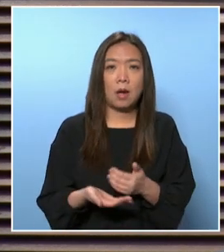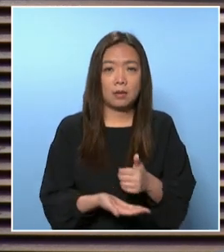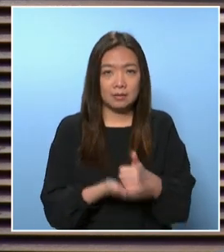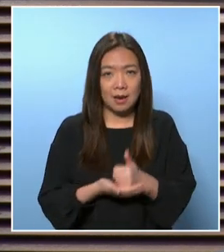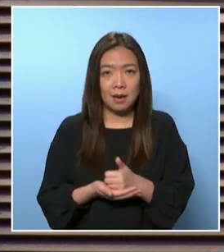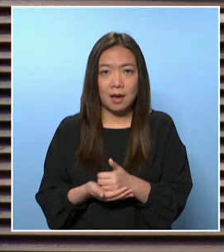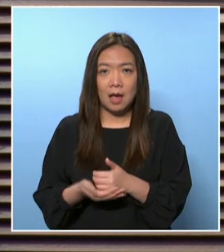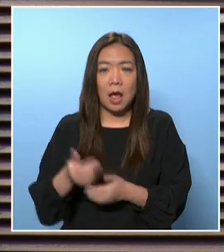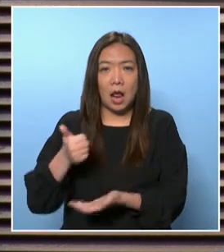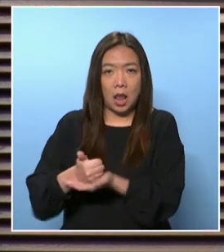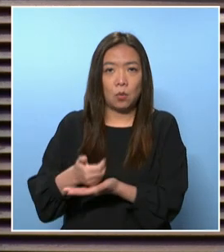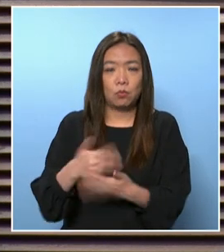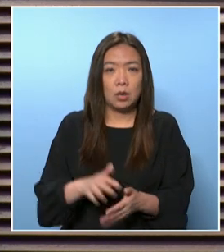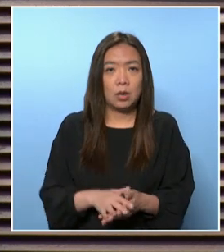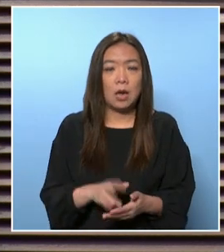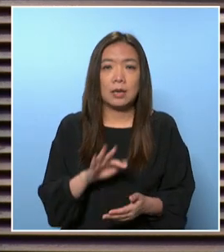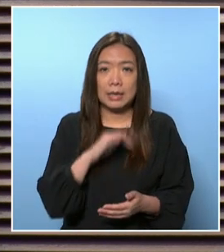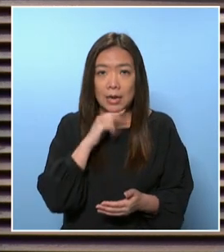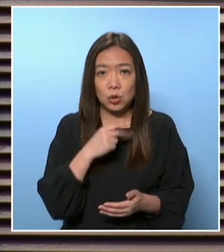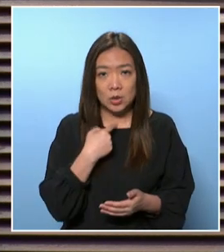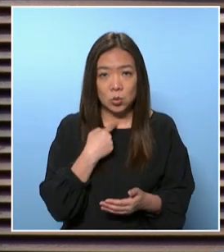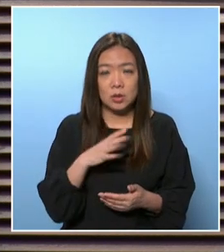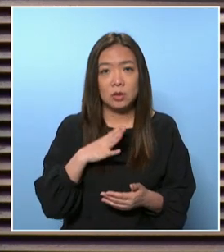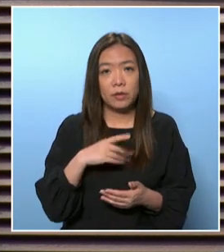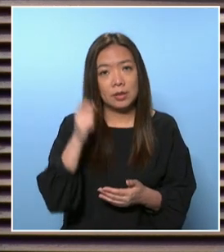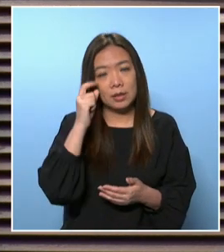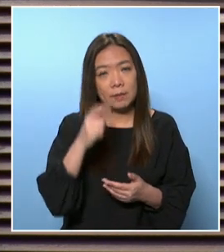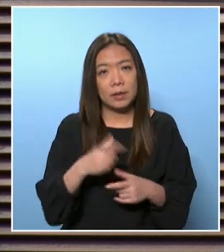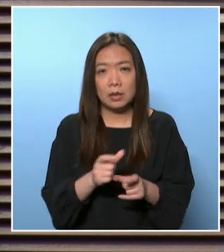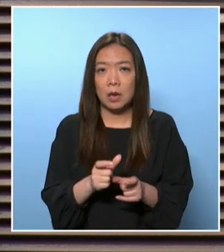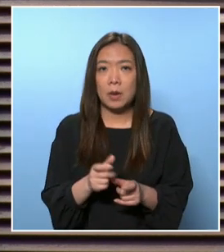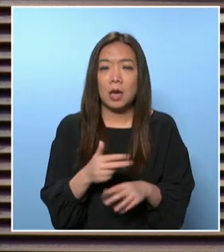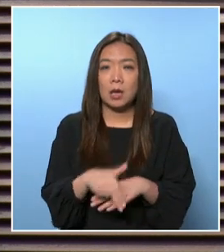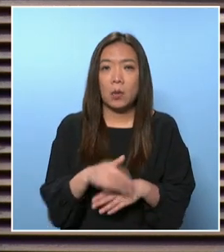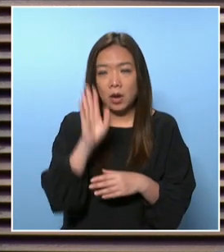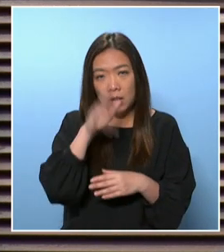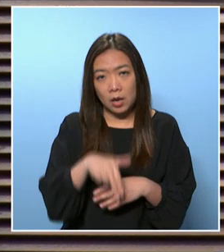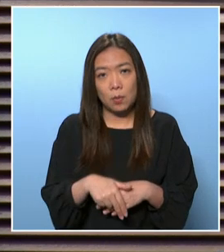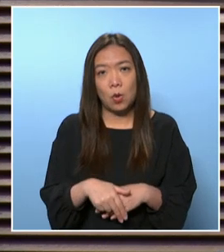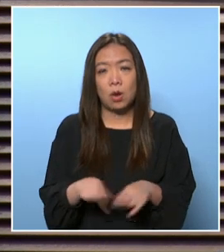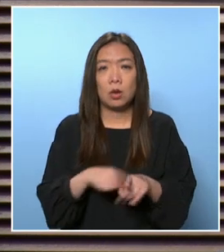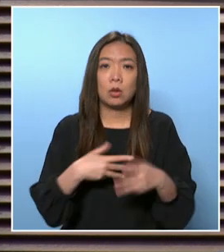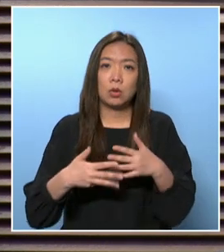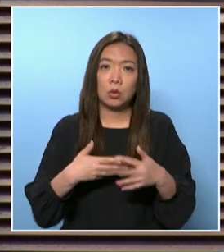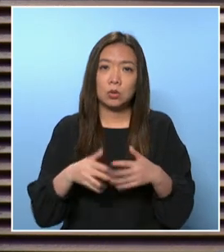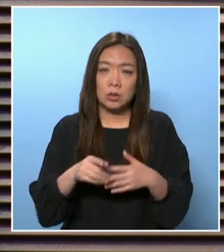Other than retention and recruitment where appropriate, we also have the special honorarium